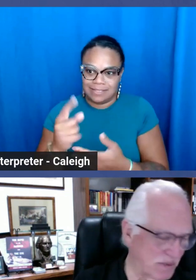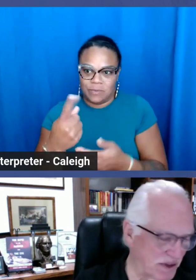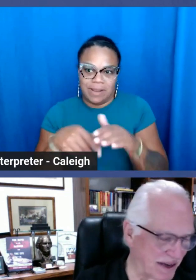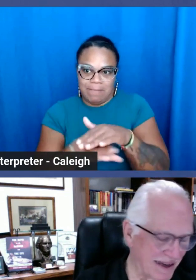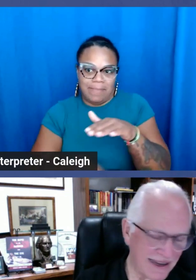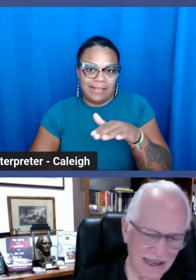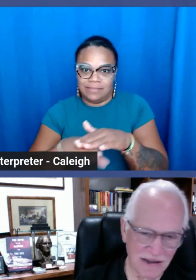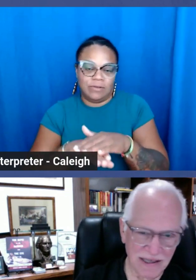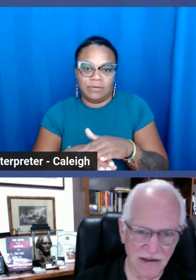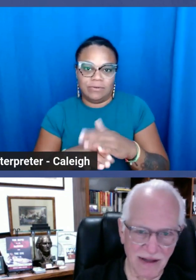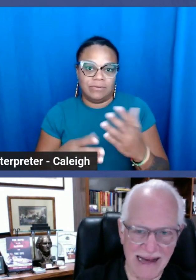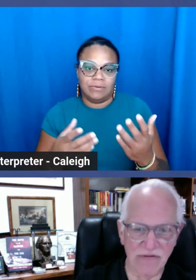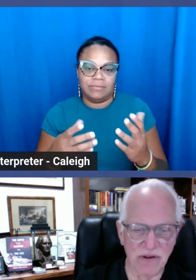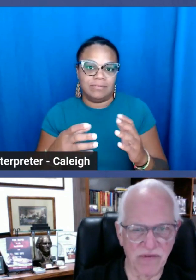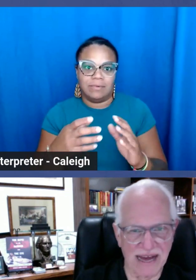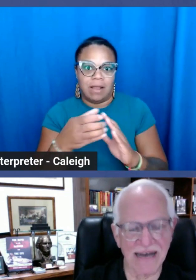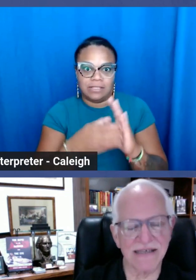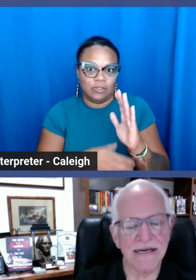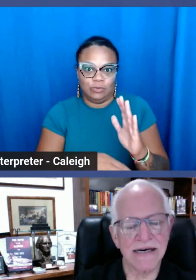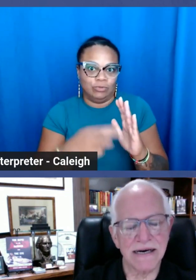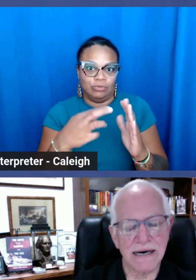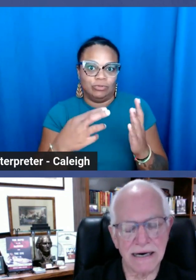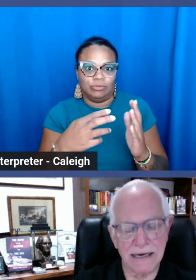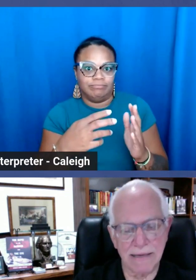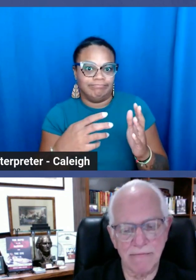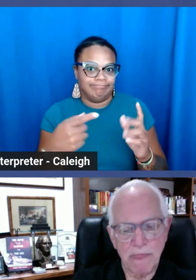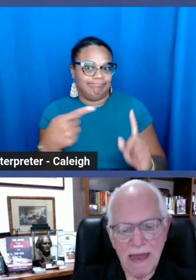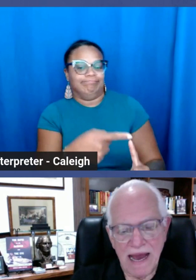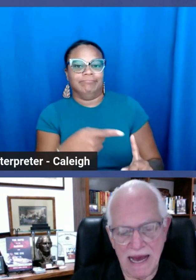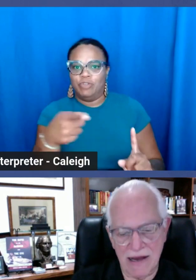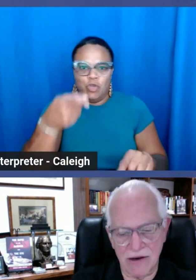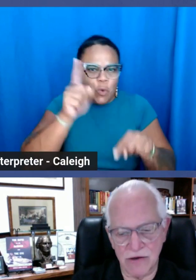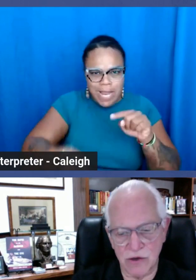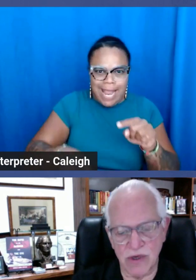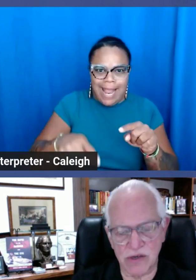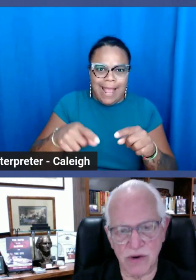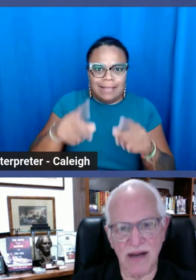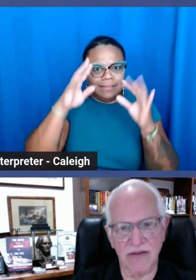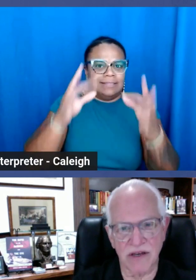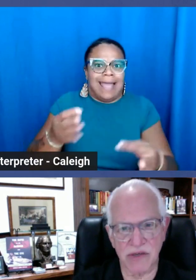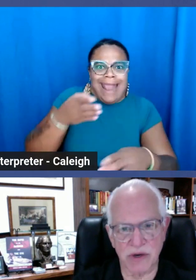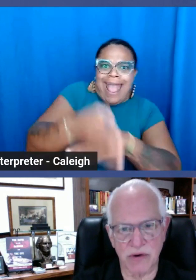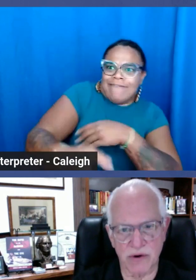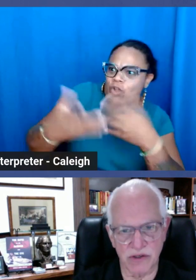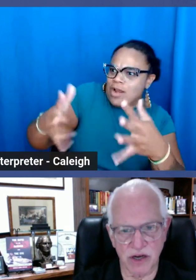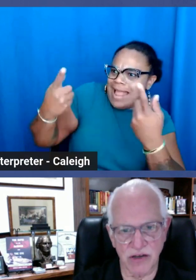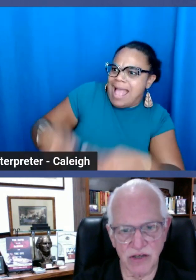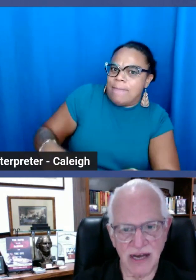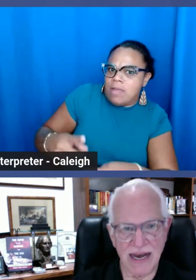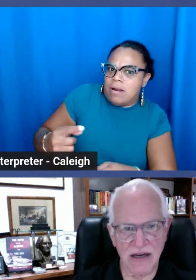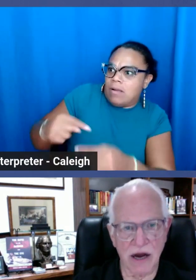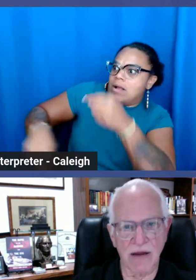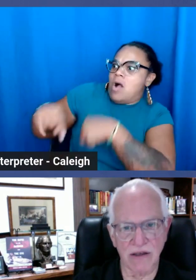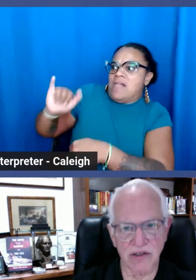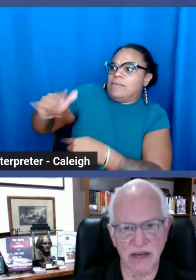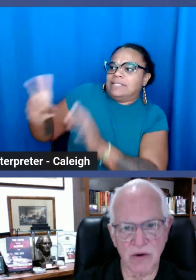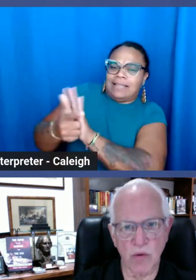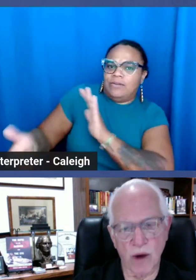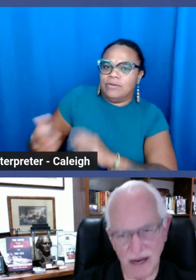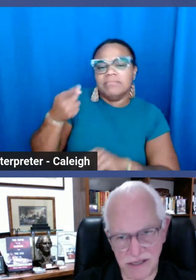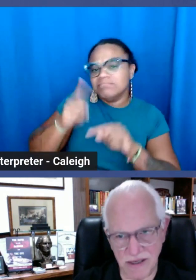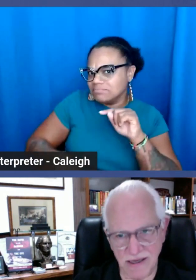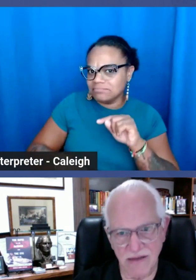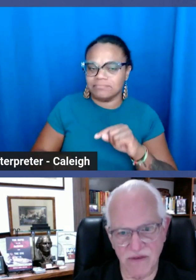make something illegal after the fact. And to his credit, the district court judge acknowledged